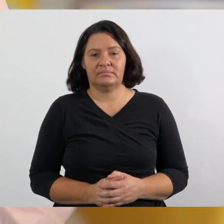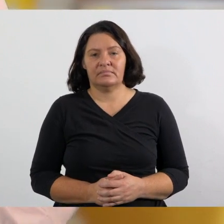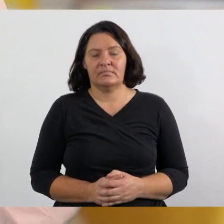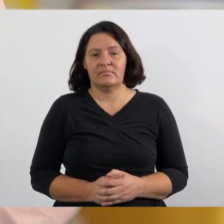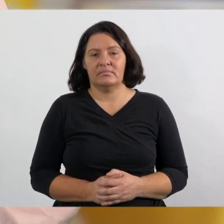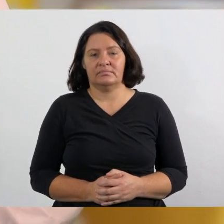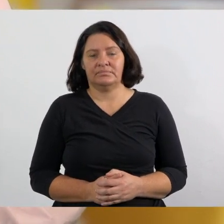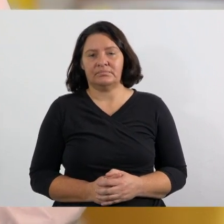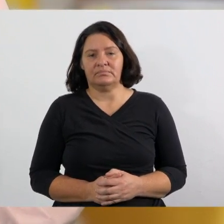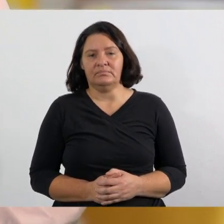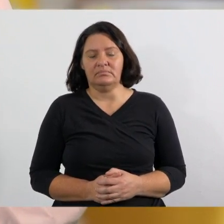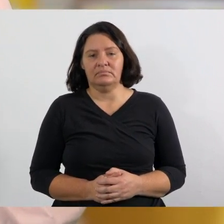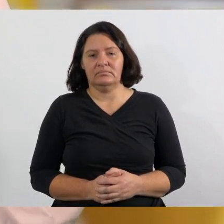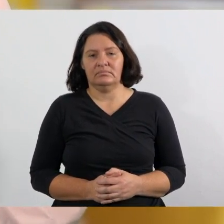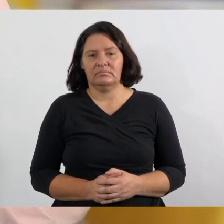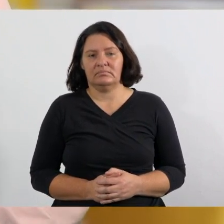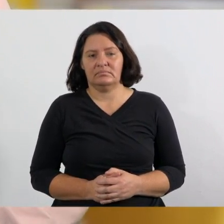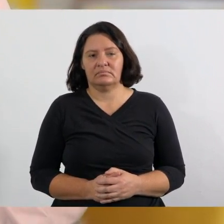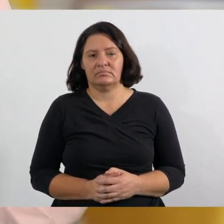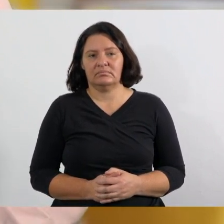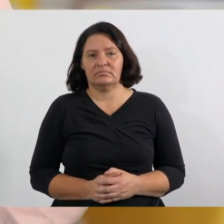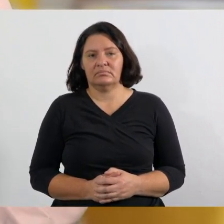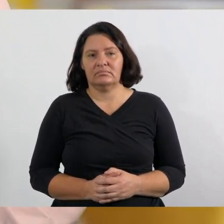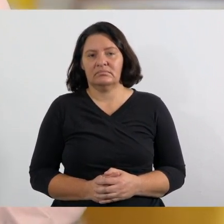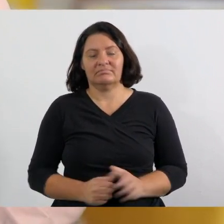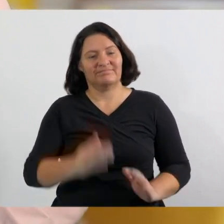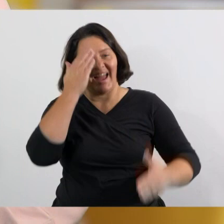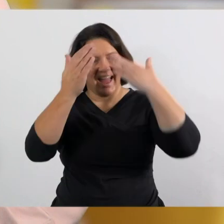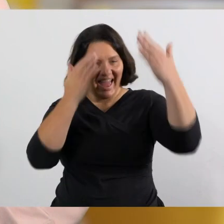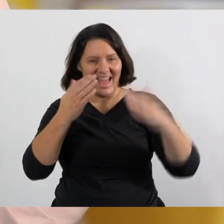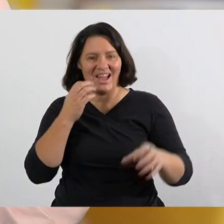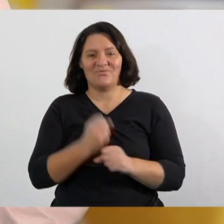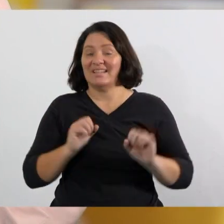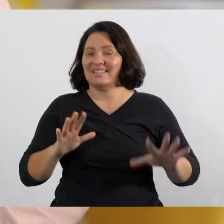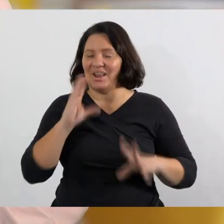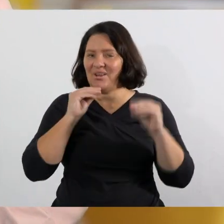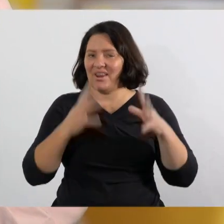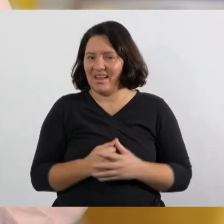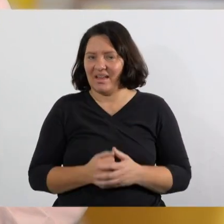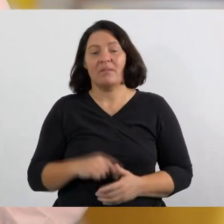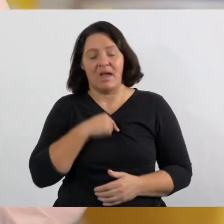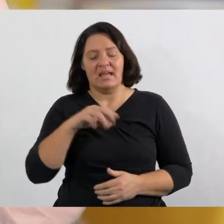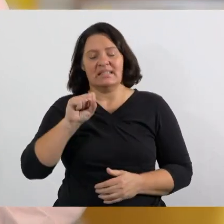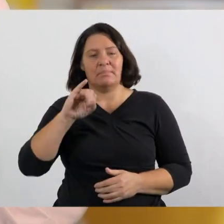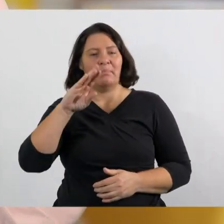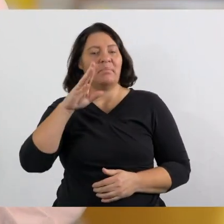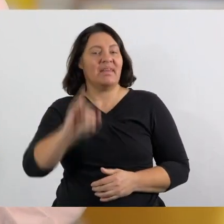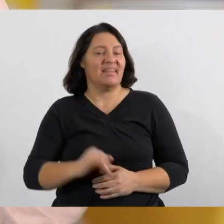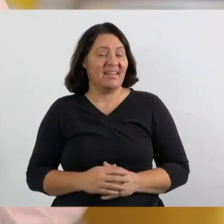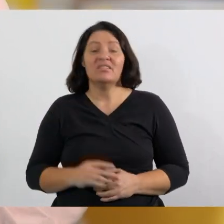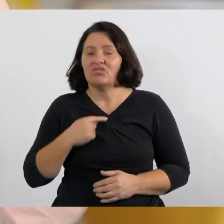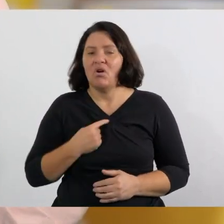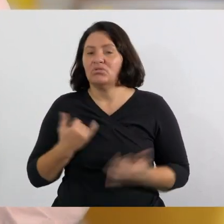Greetings, great learners. My name is Mr. Simbi and welcome to today's accounting class. In today's class, I have a very interesting question for